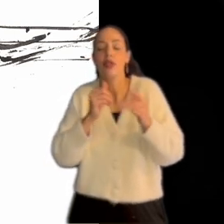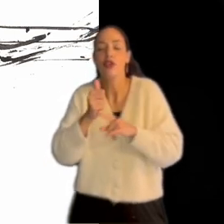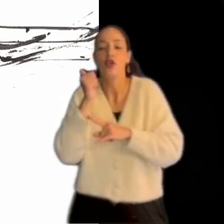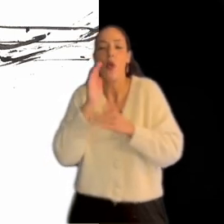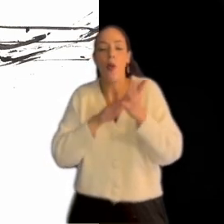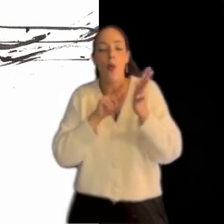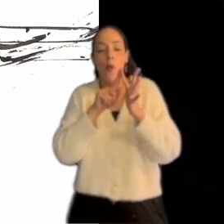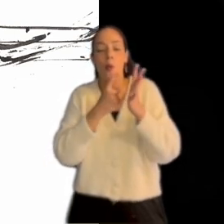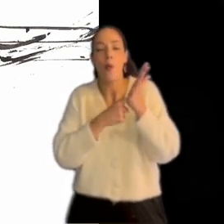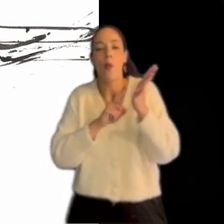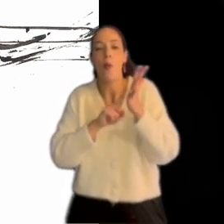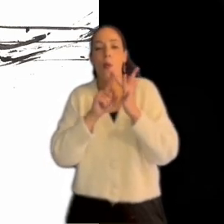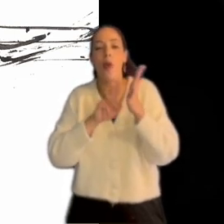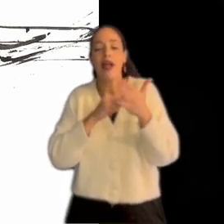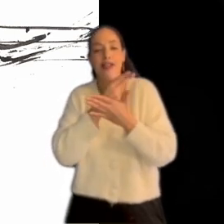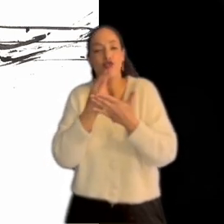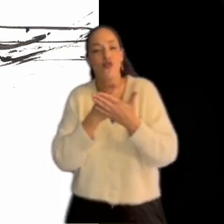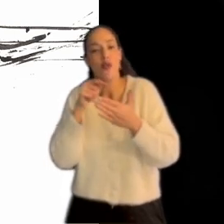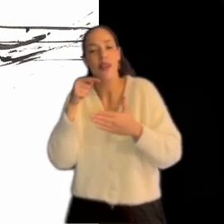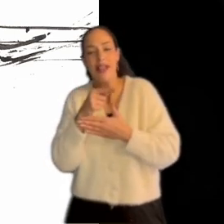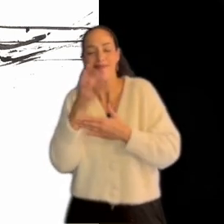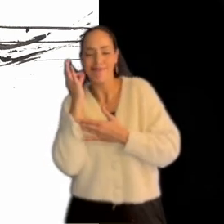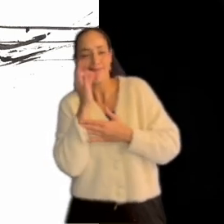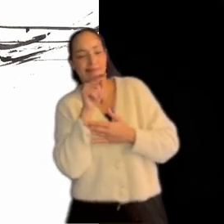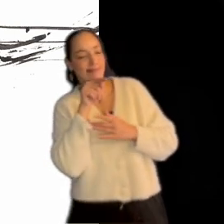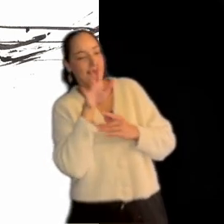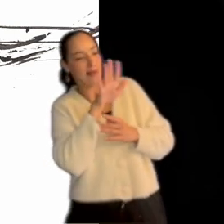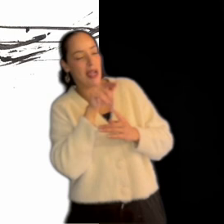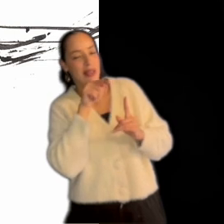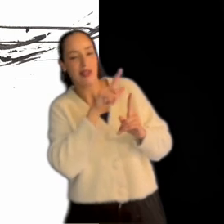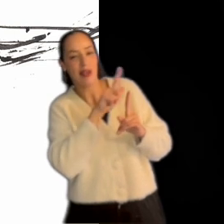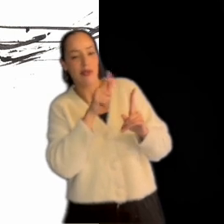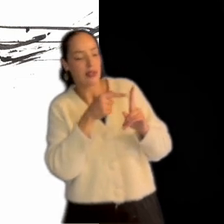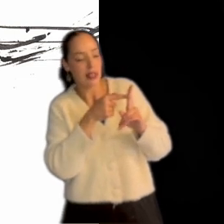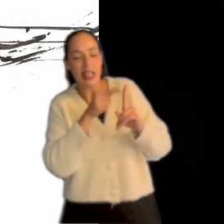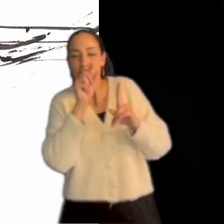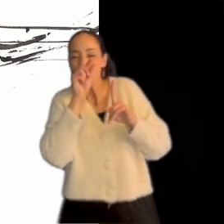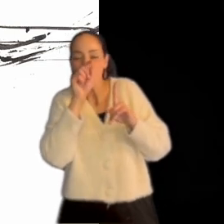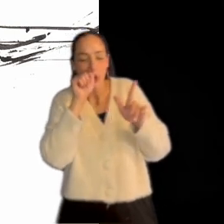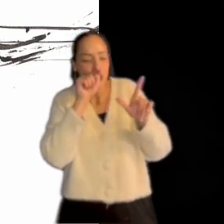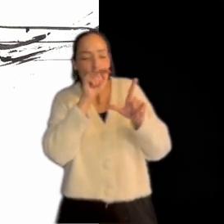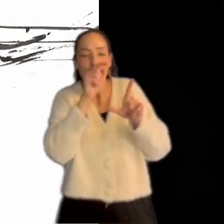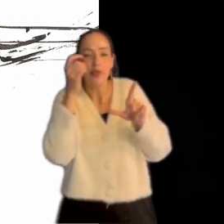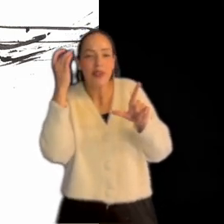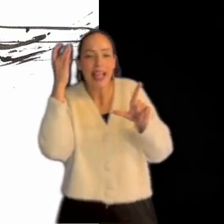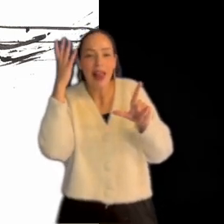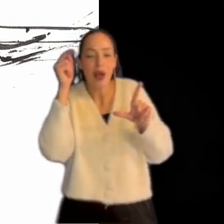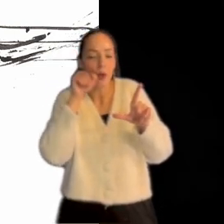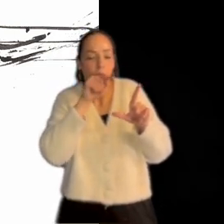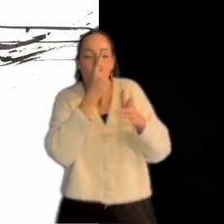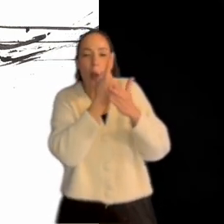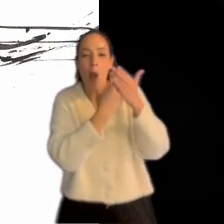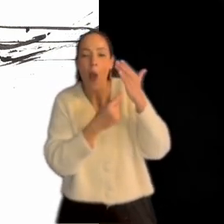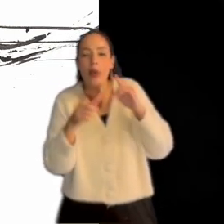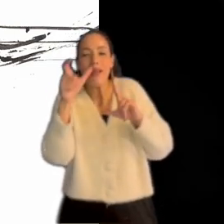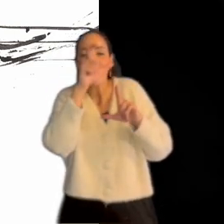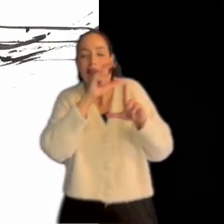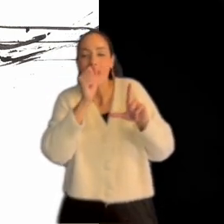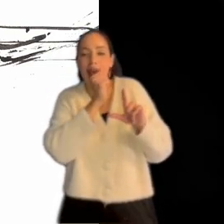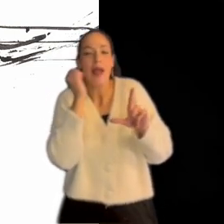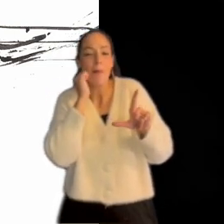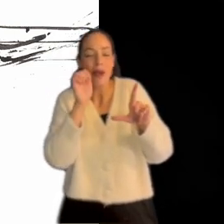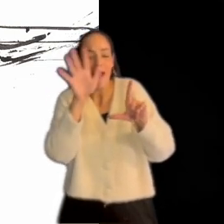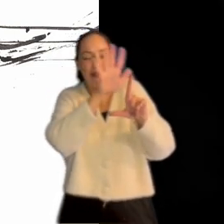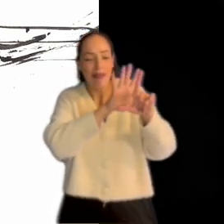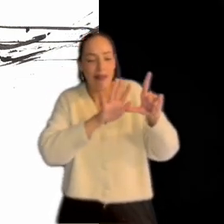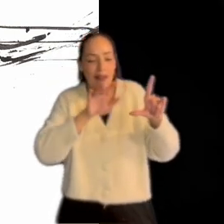colour in the sea of black ink, was that paracetamol tablet. There are times when to achieve stabilisation, other forms of